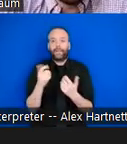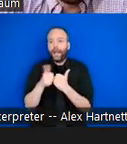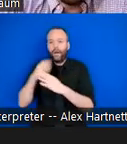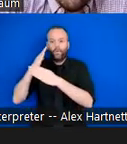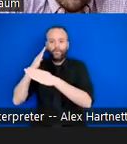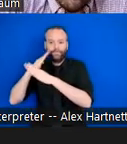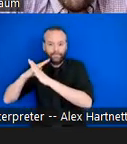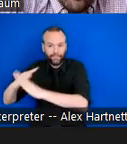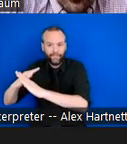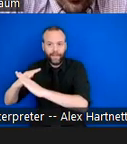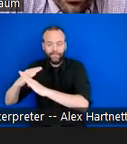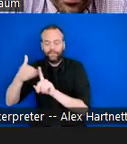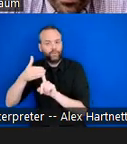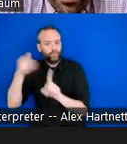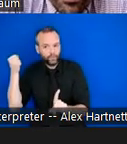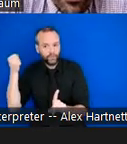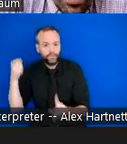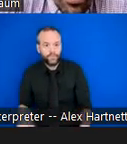Union, Northern California,